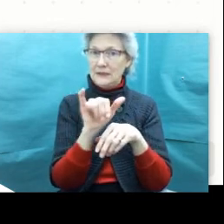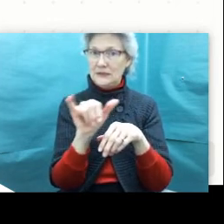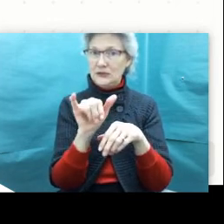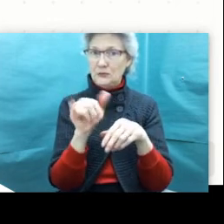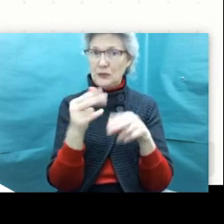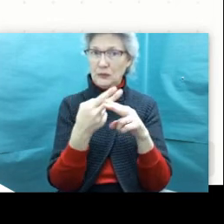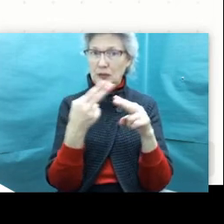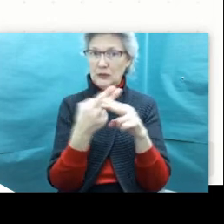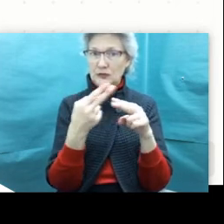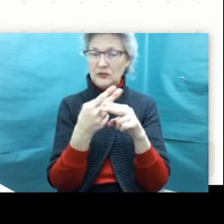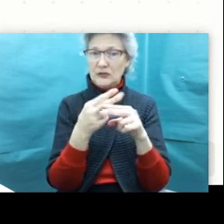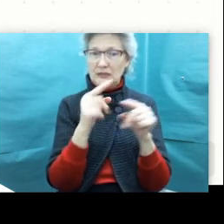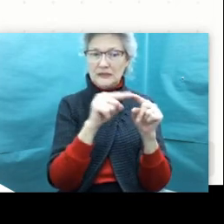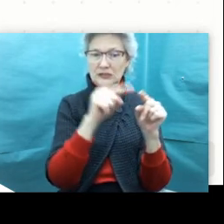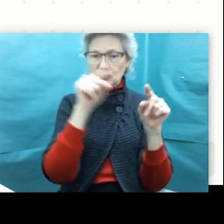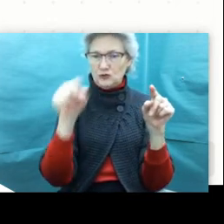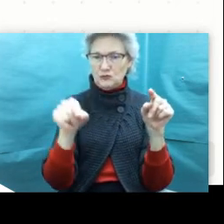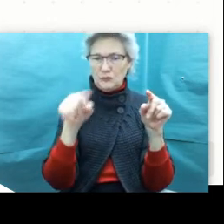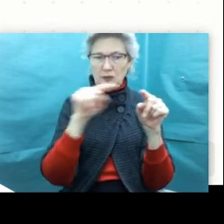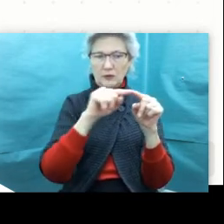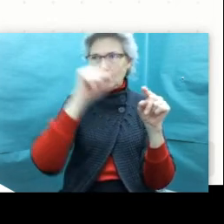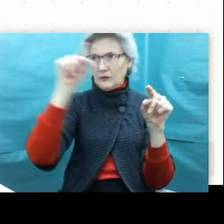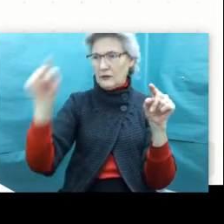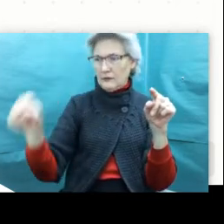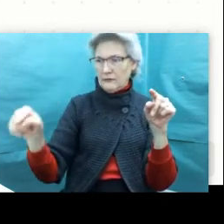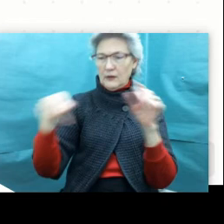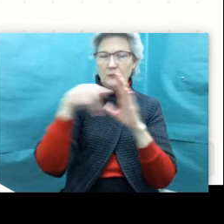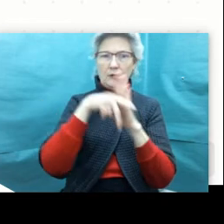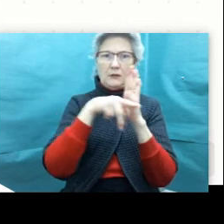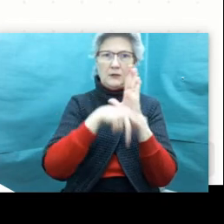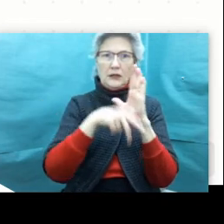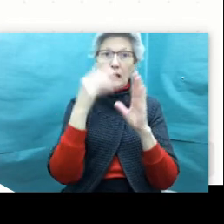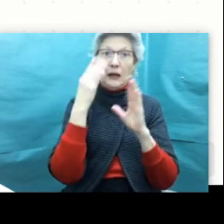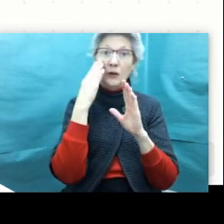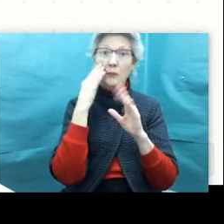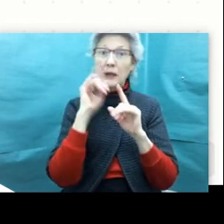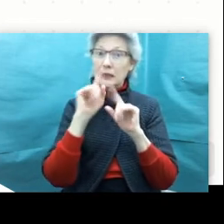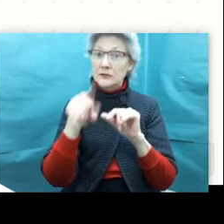use the distributive property. So I know that my answer is